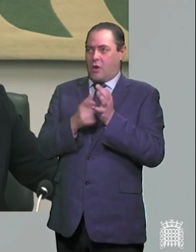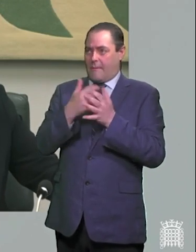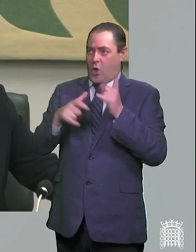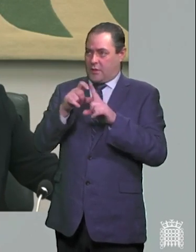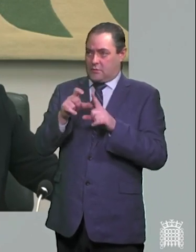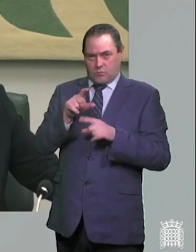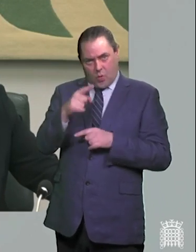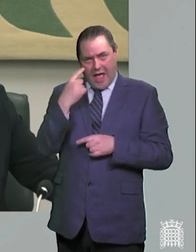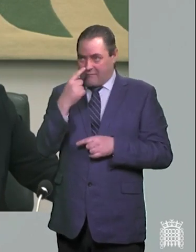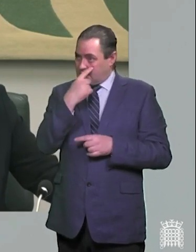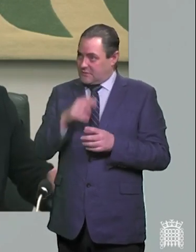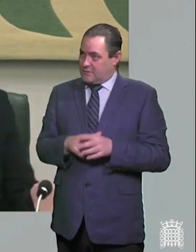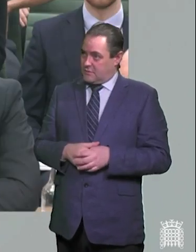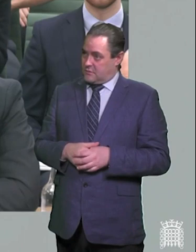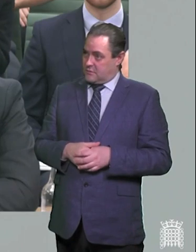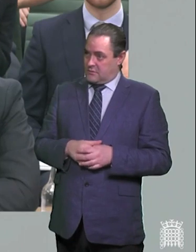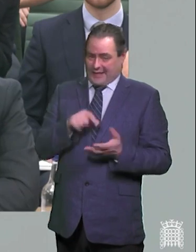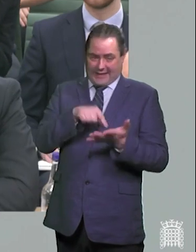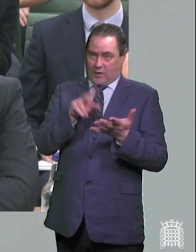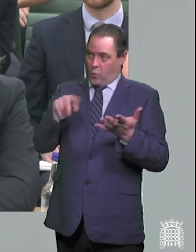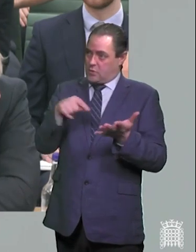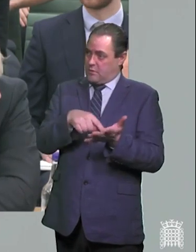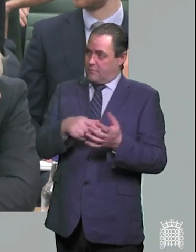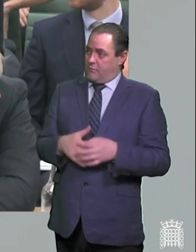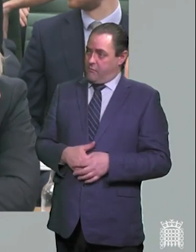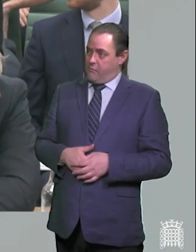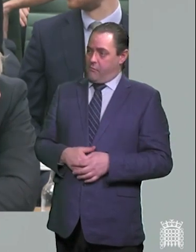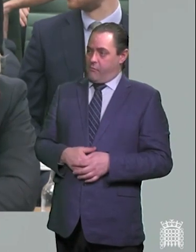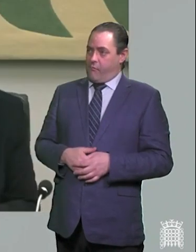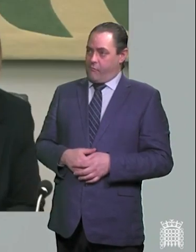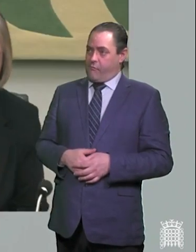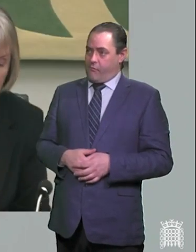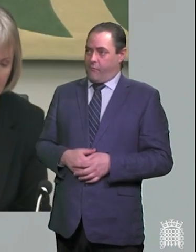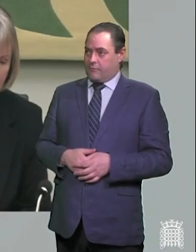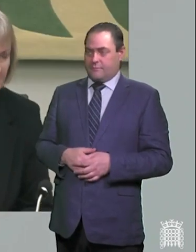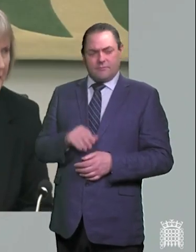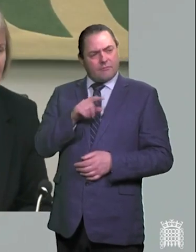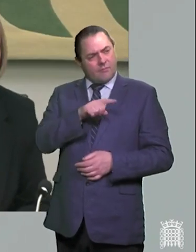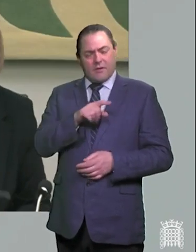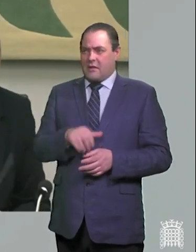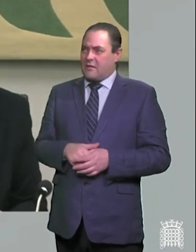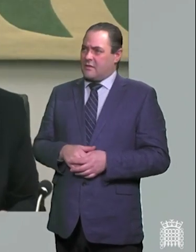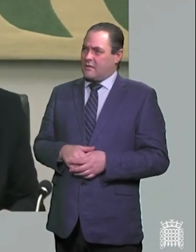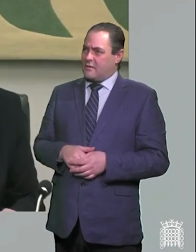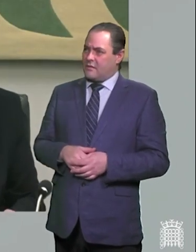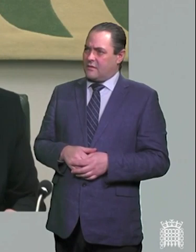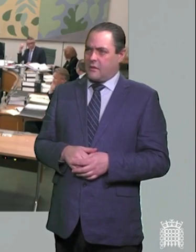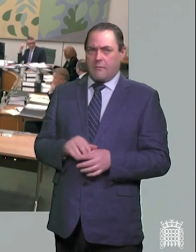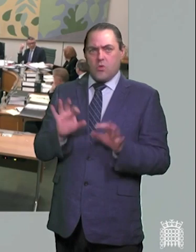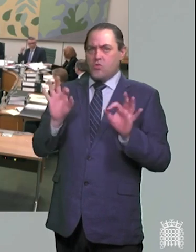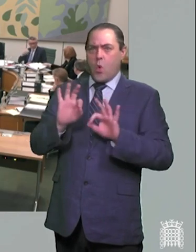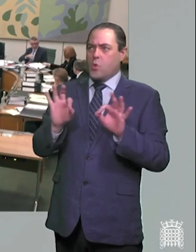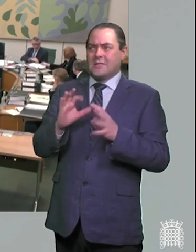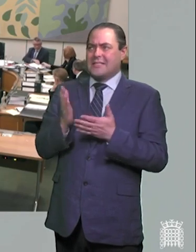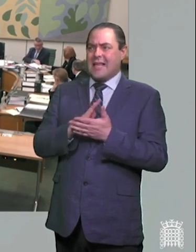where's your evidence for that? It's in the WhatsApp. Sir Bernard is going to continue this question. Sorry, can I just say, he did not